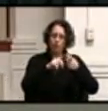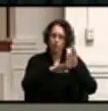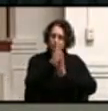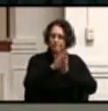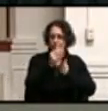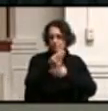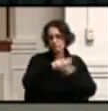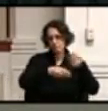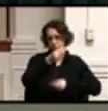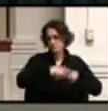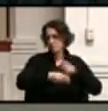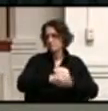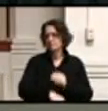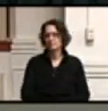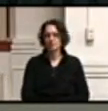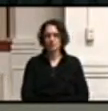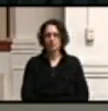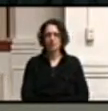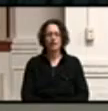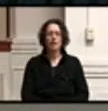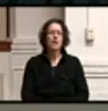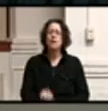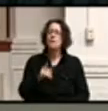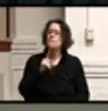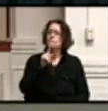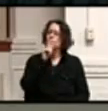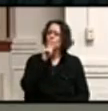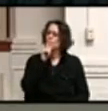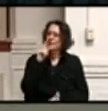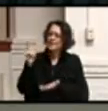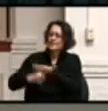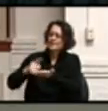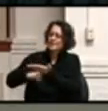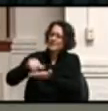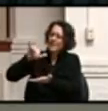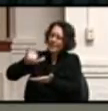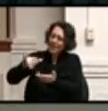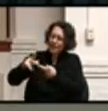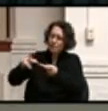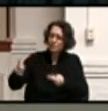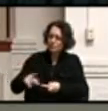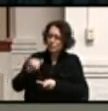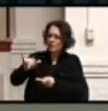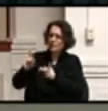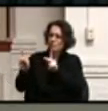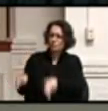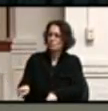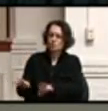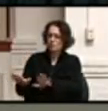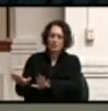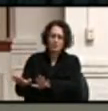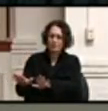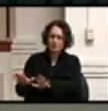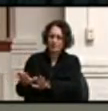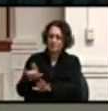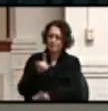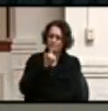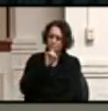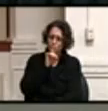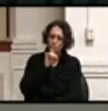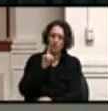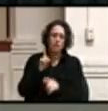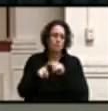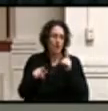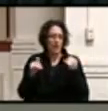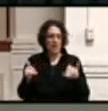it's almost not about the position and the person. It's about, we're reaching a point where we have to be really creative with what we do. And I'm not saying you're not